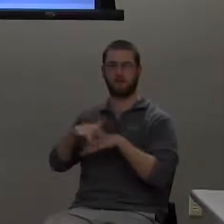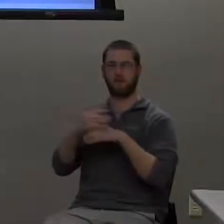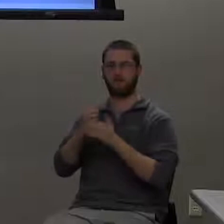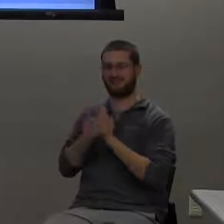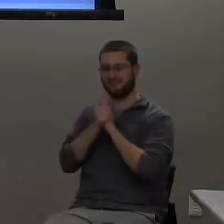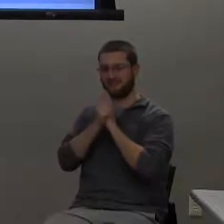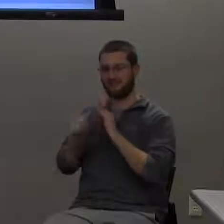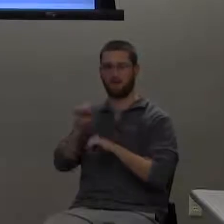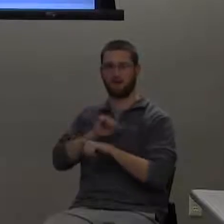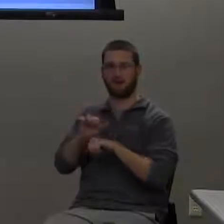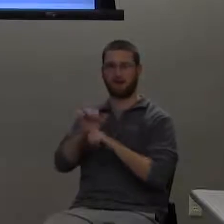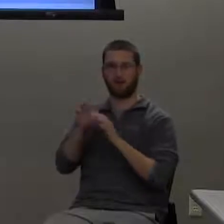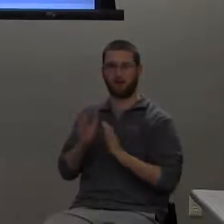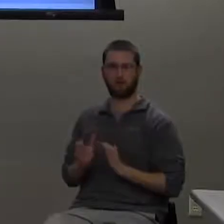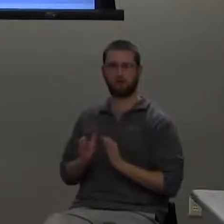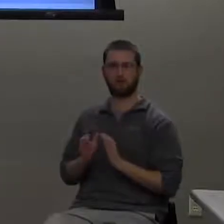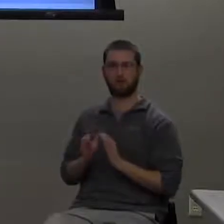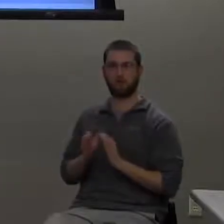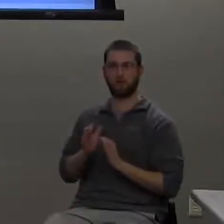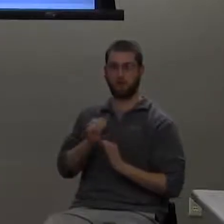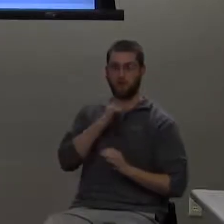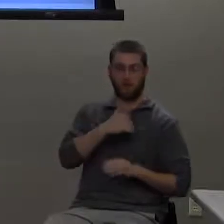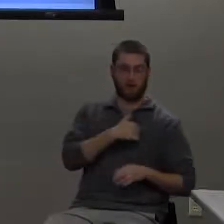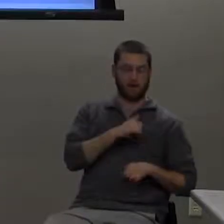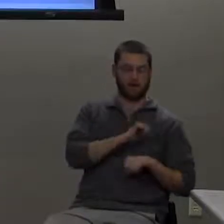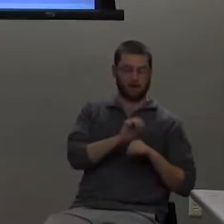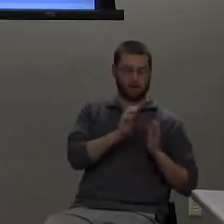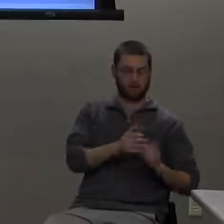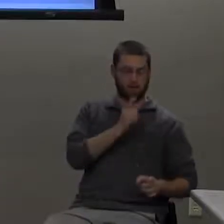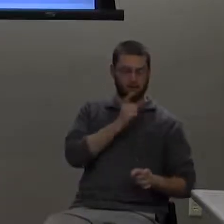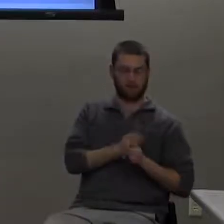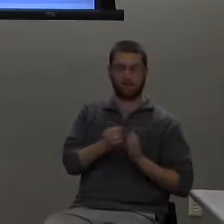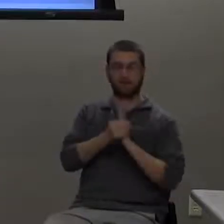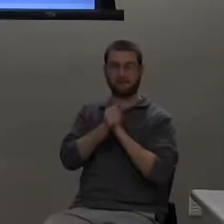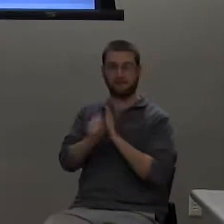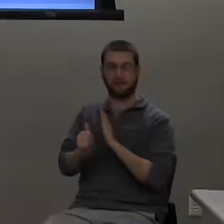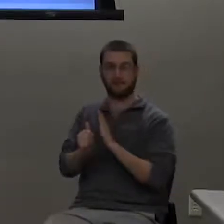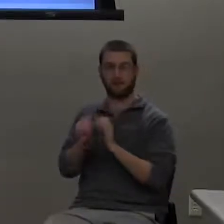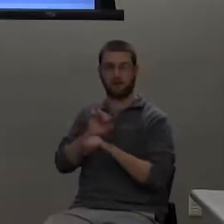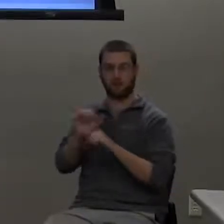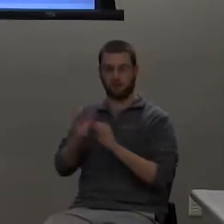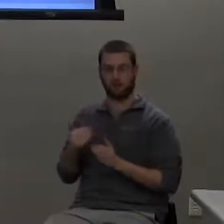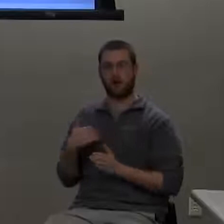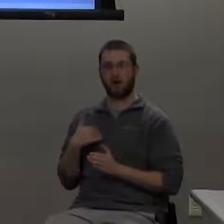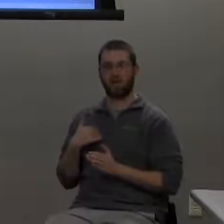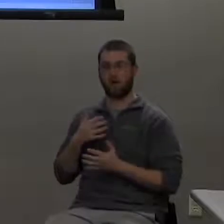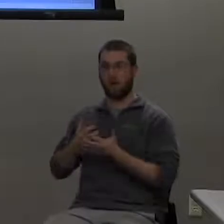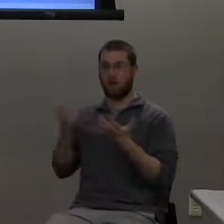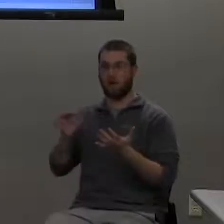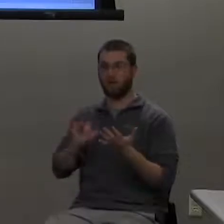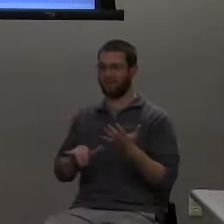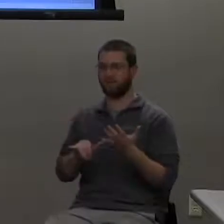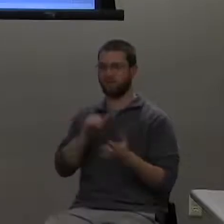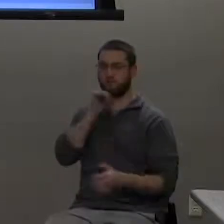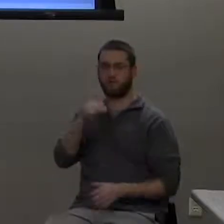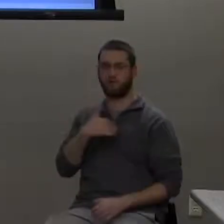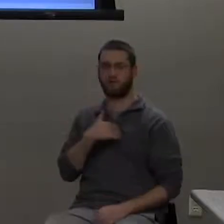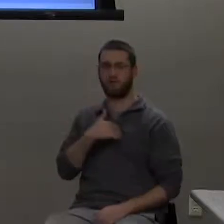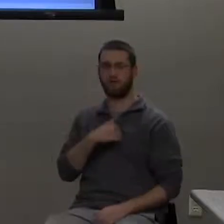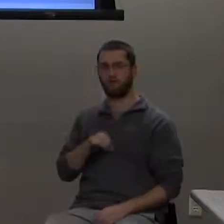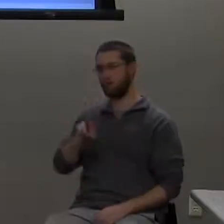labor. And it's not that we don't have labor or we don't have skilled labor, it's that we don't have a lot of it. And when you're talking